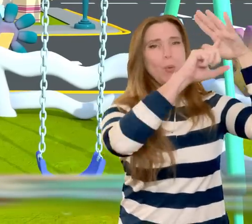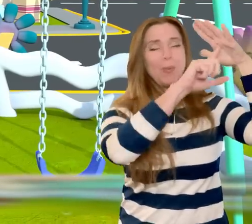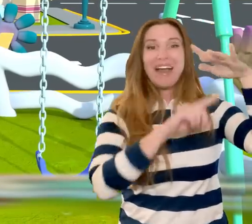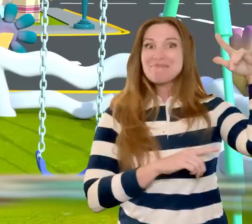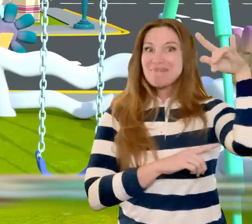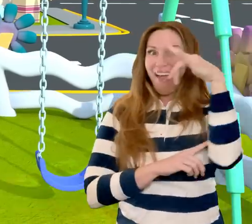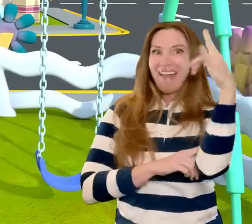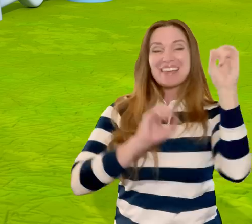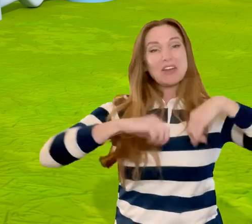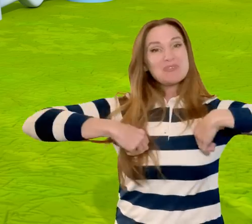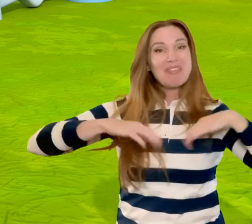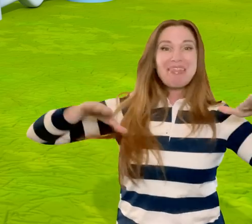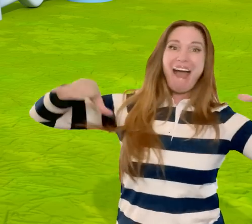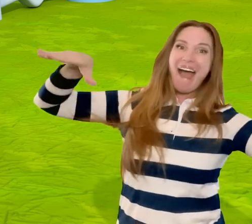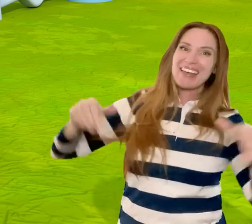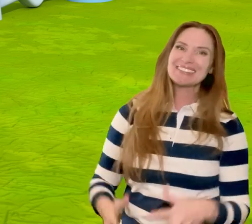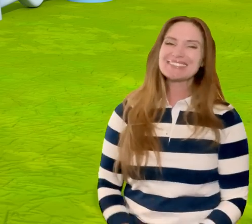can you fly